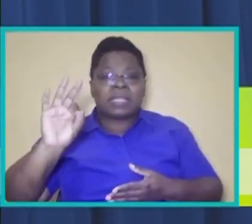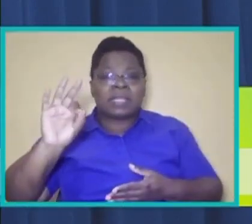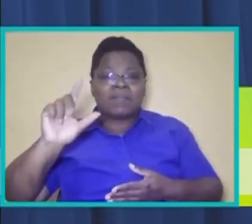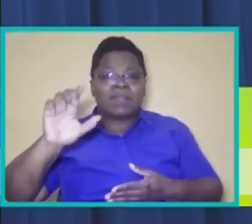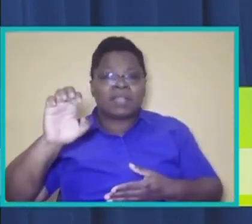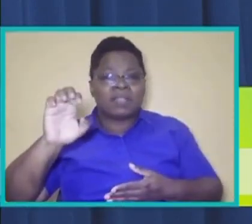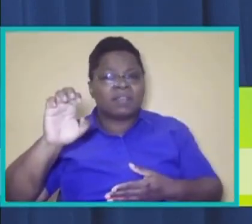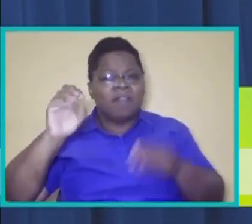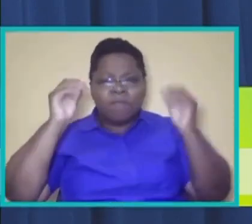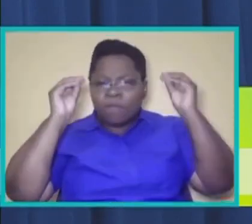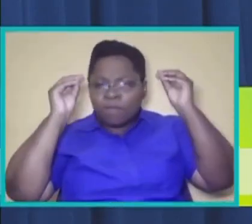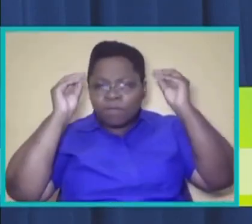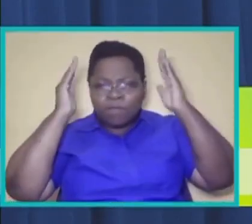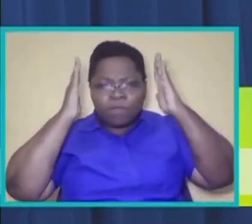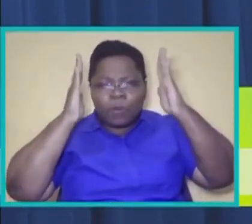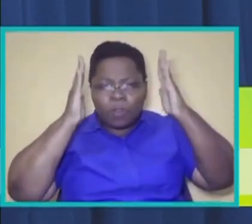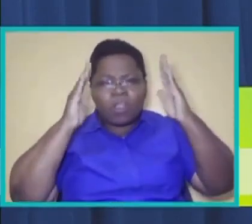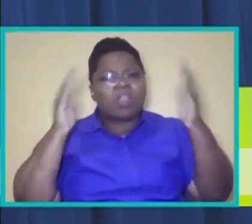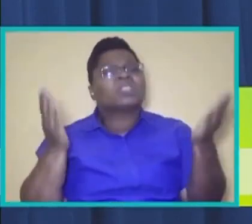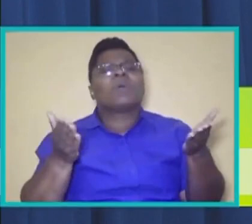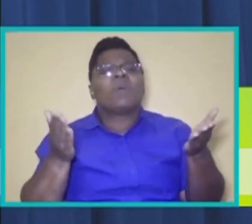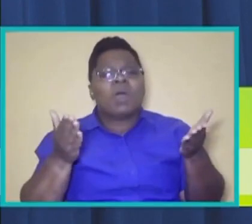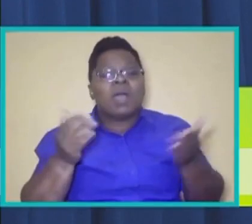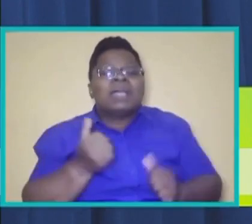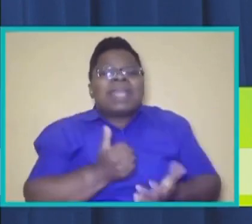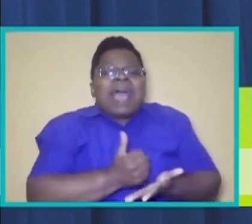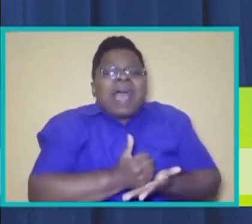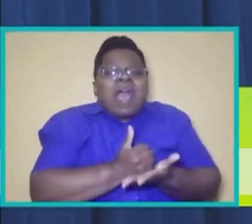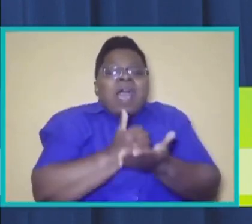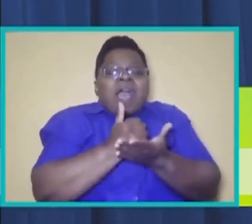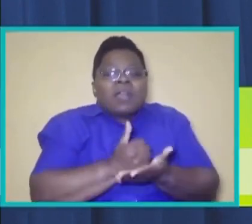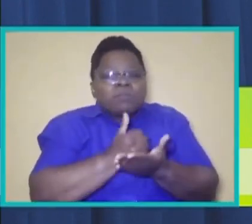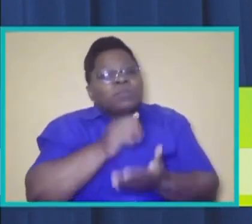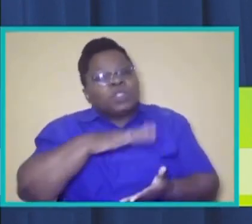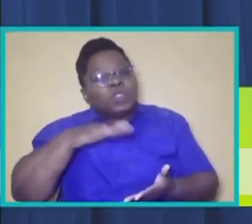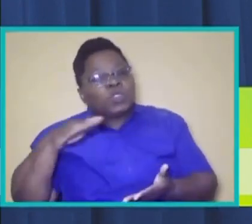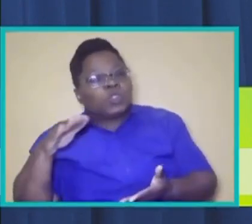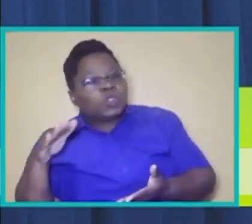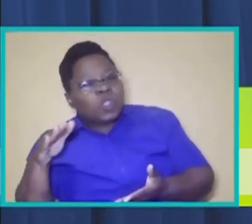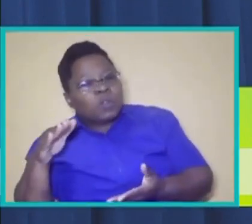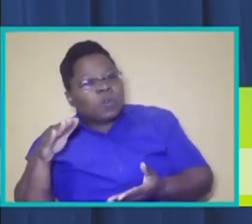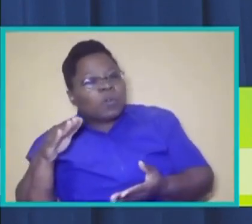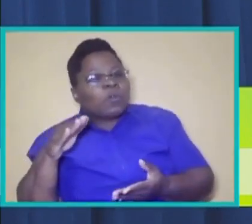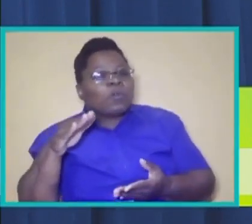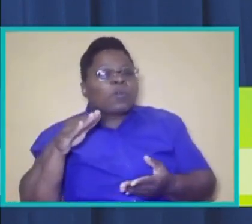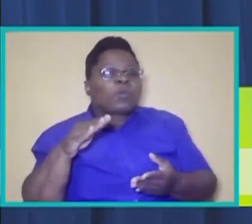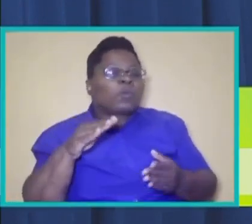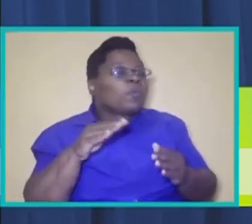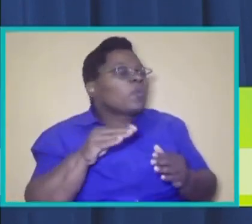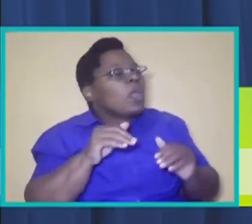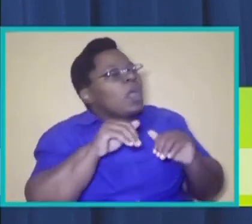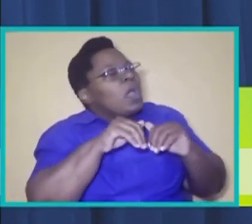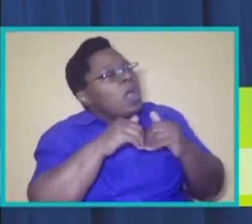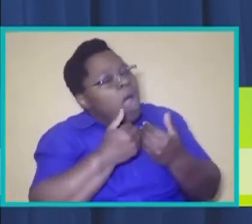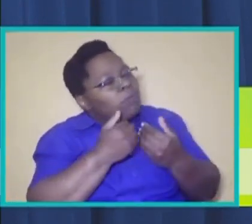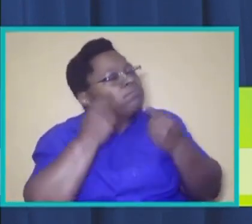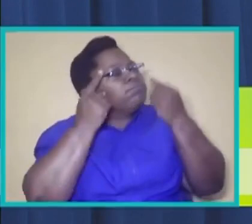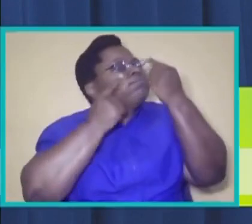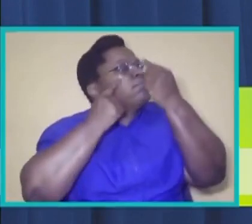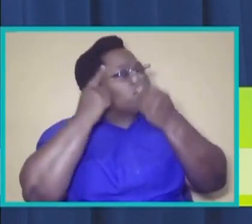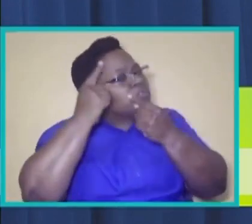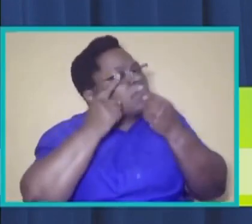with different situations. I guess in the reform process, we have to look at how that bill fits back into